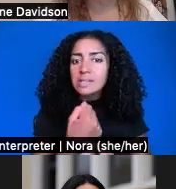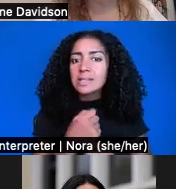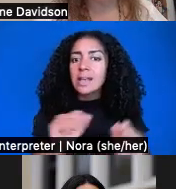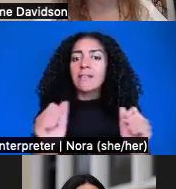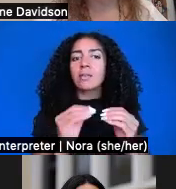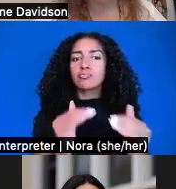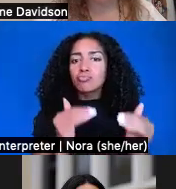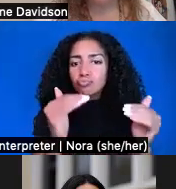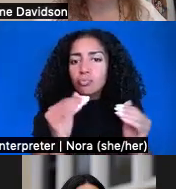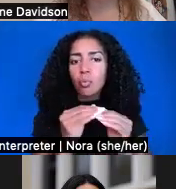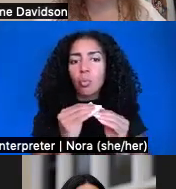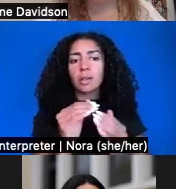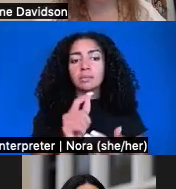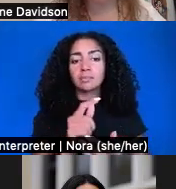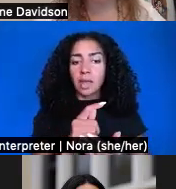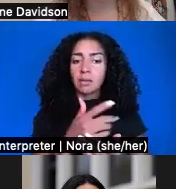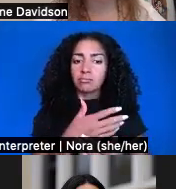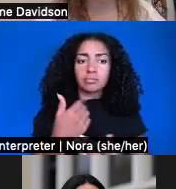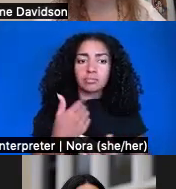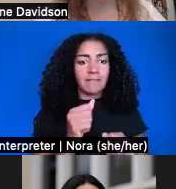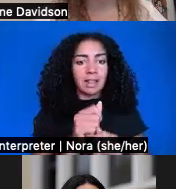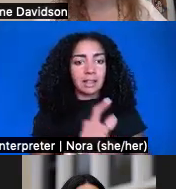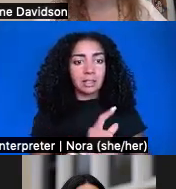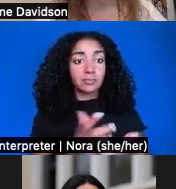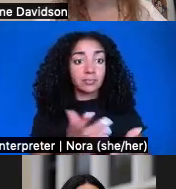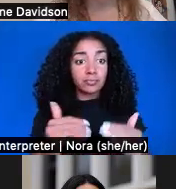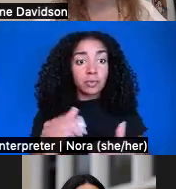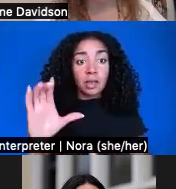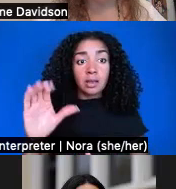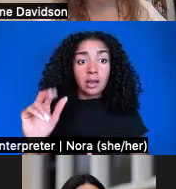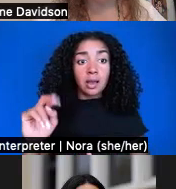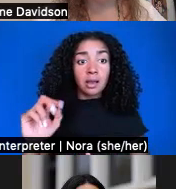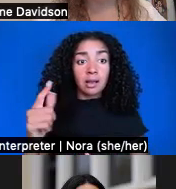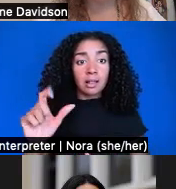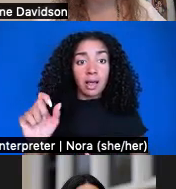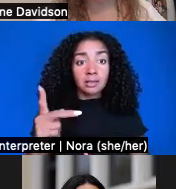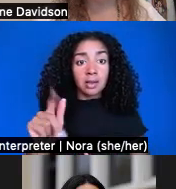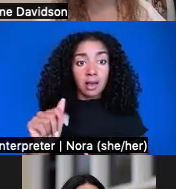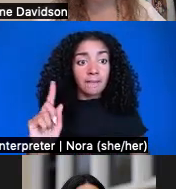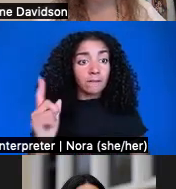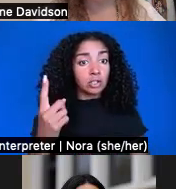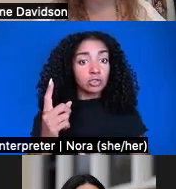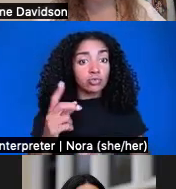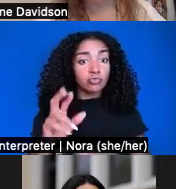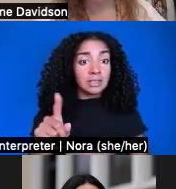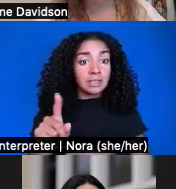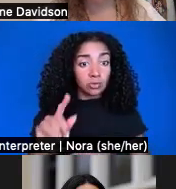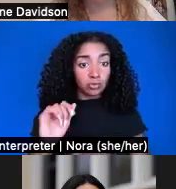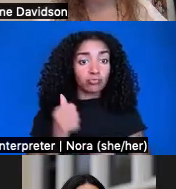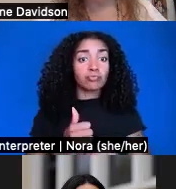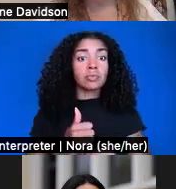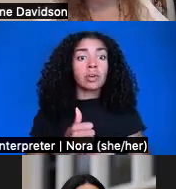Changleshka, the first reservation to pass pro-arrest codes. Women and Nations was the first urban shelter in